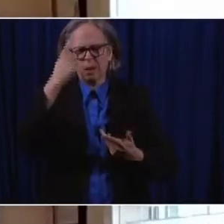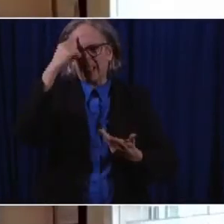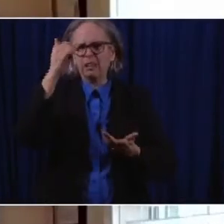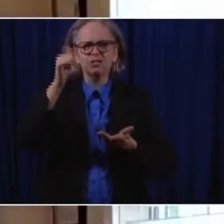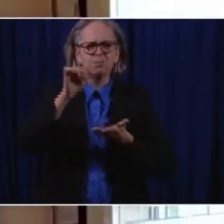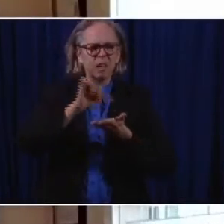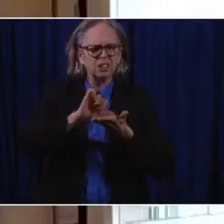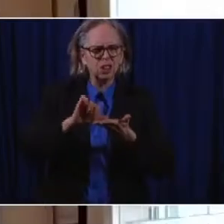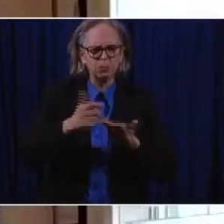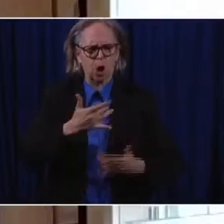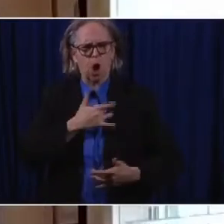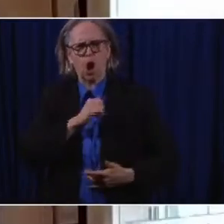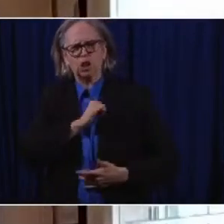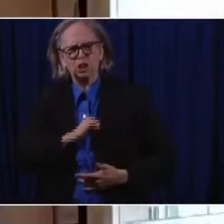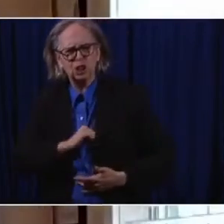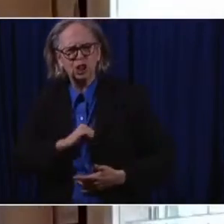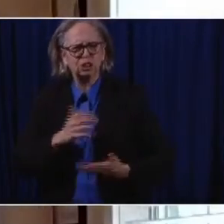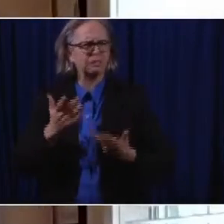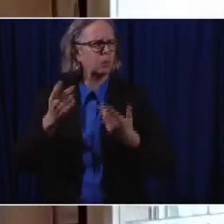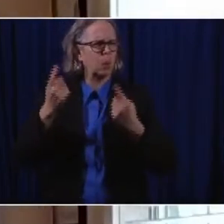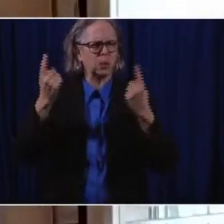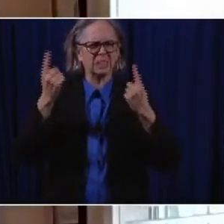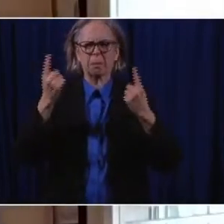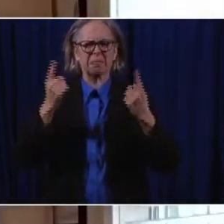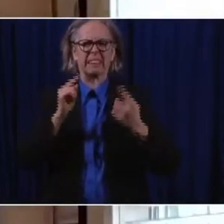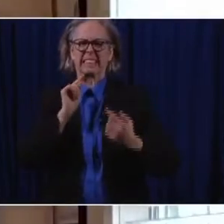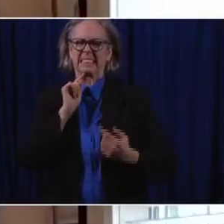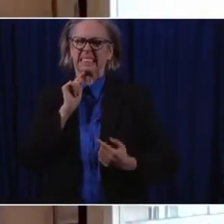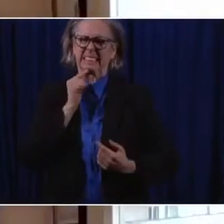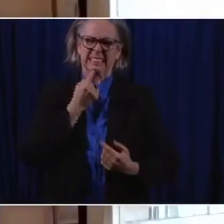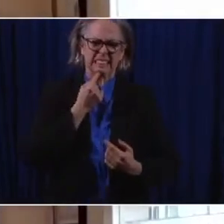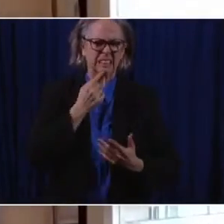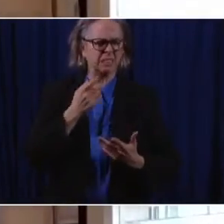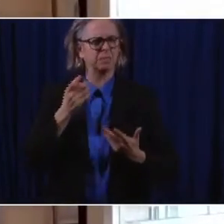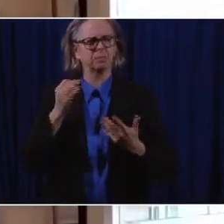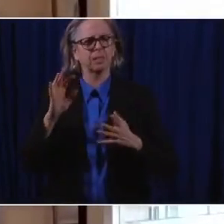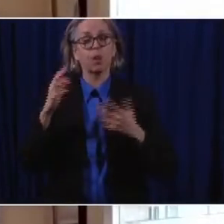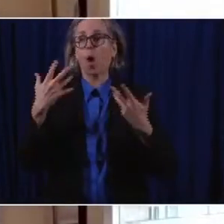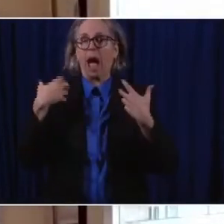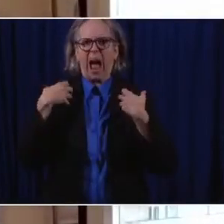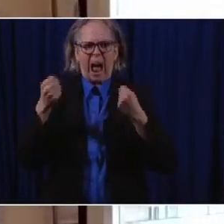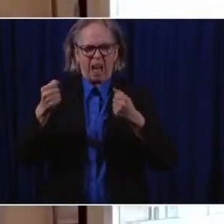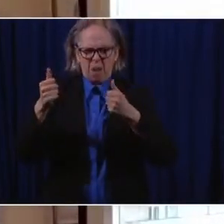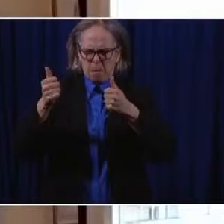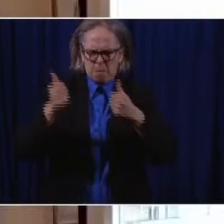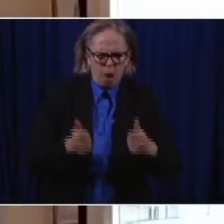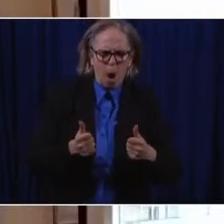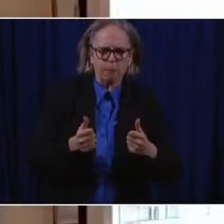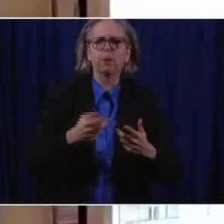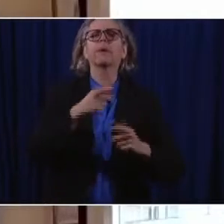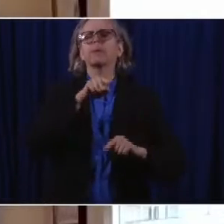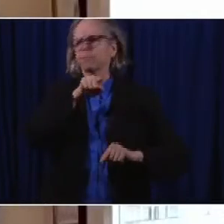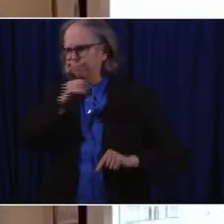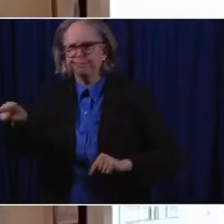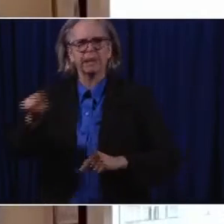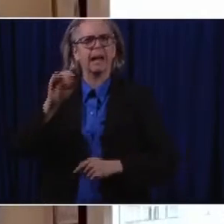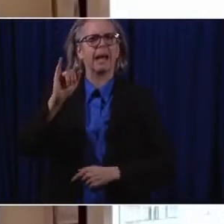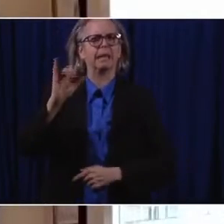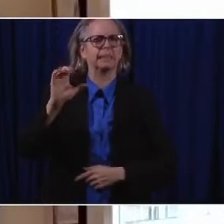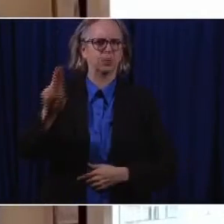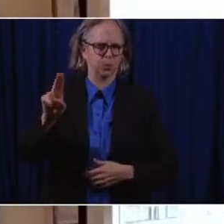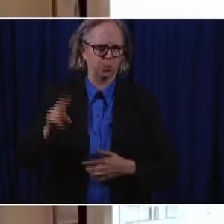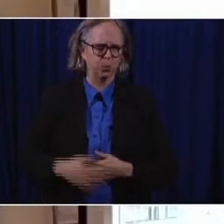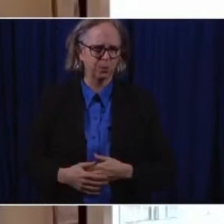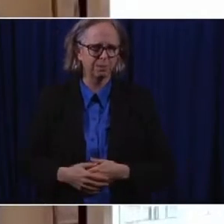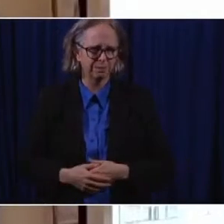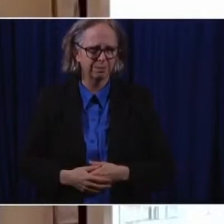deteriorates despite aggressive therapy in a regular hospital bed. So it's really important that we always